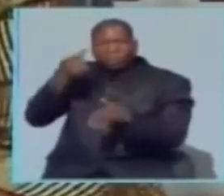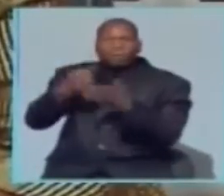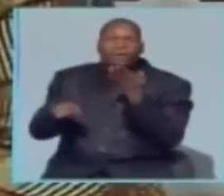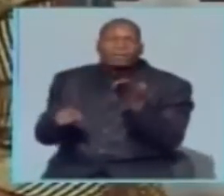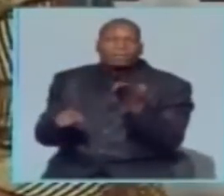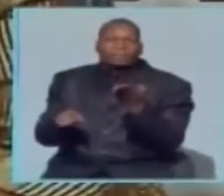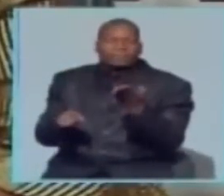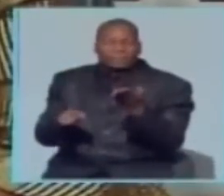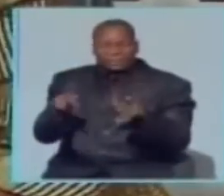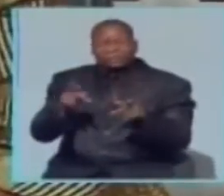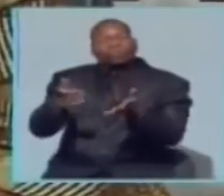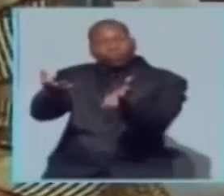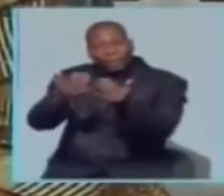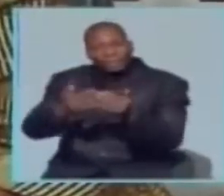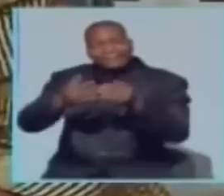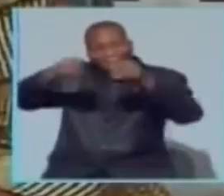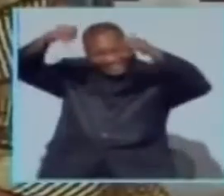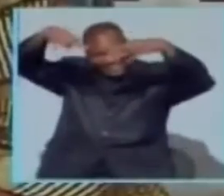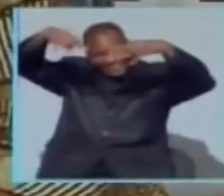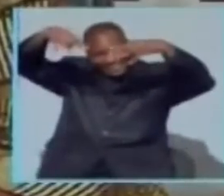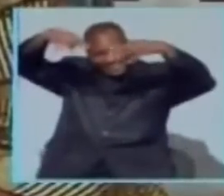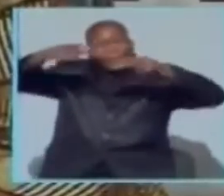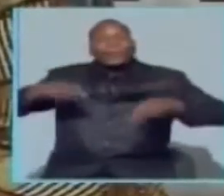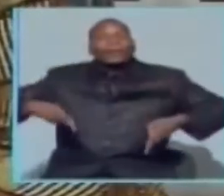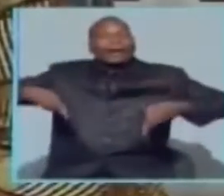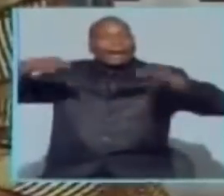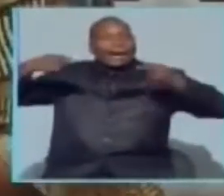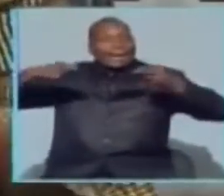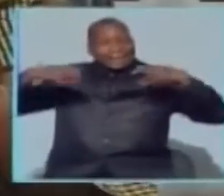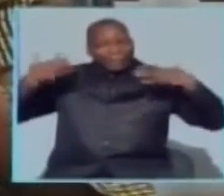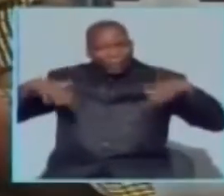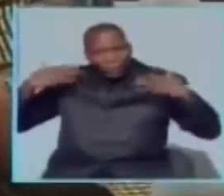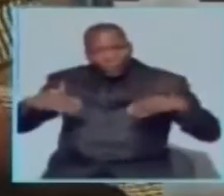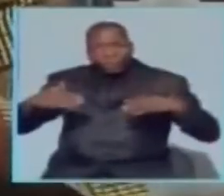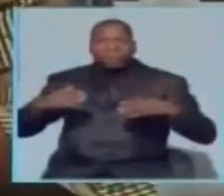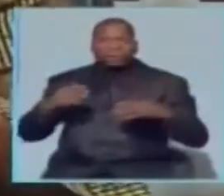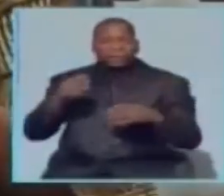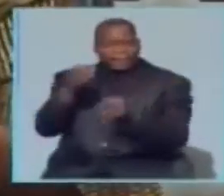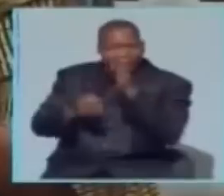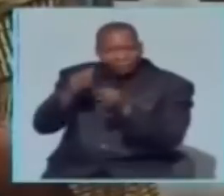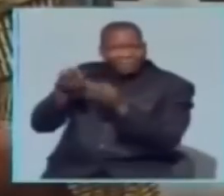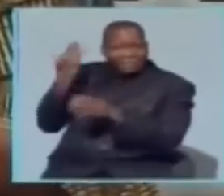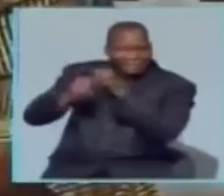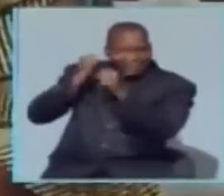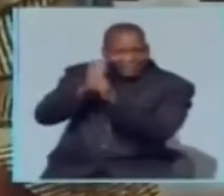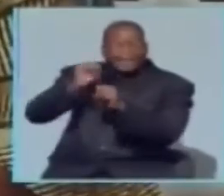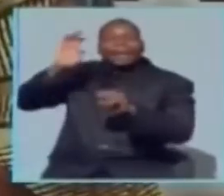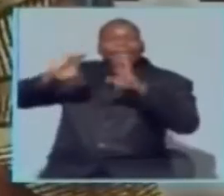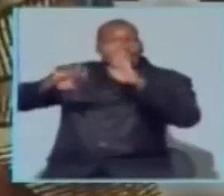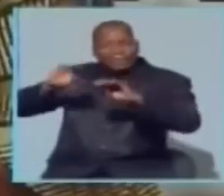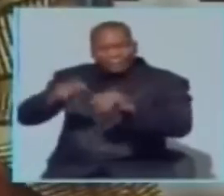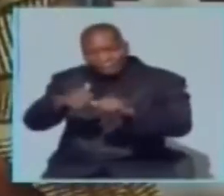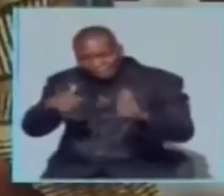demand for electricity is high. All things being equal, if it had rained properly last year and this